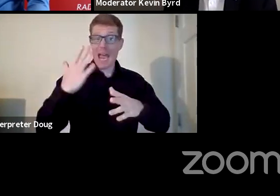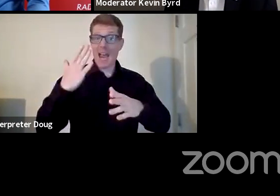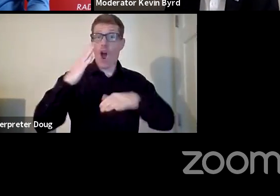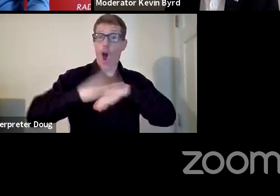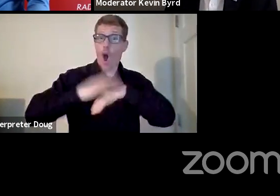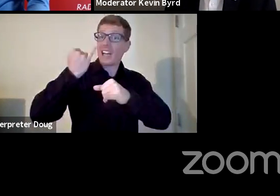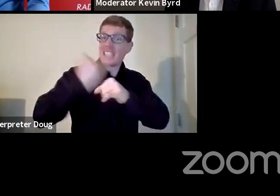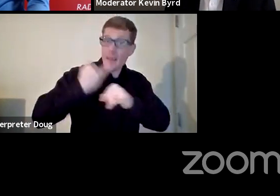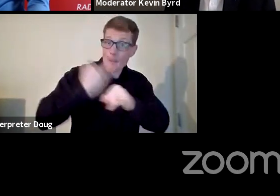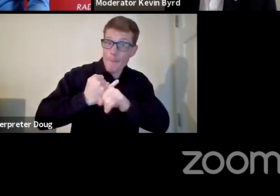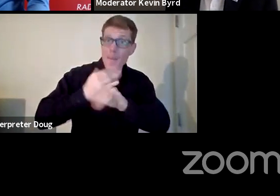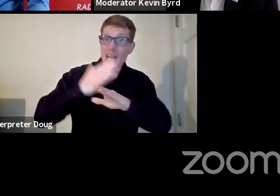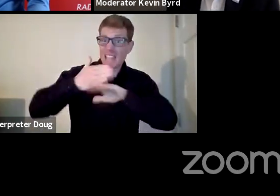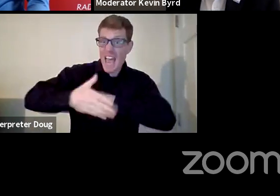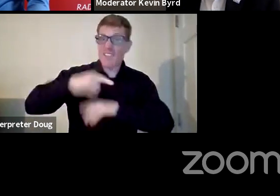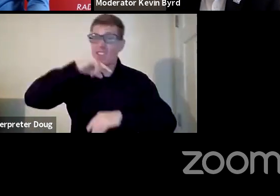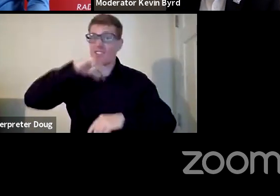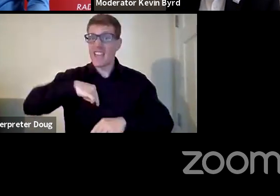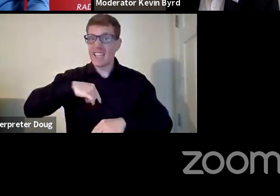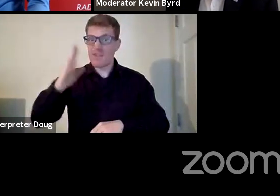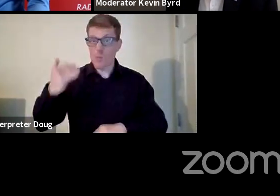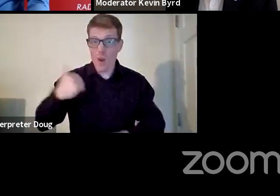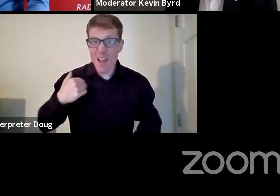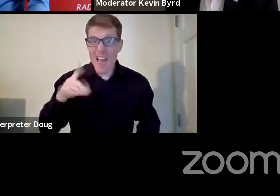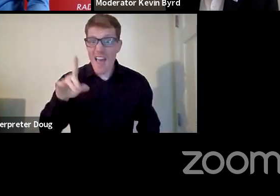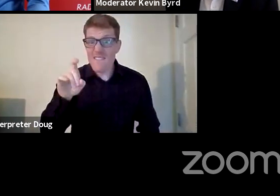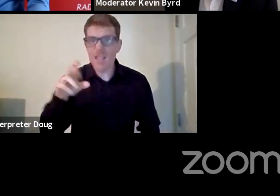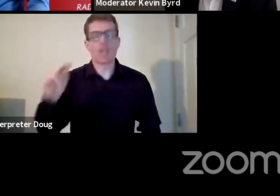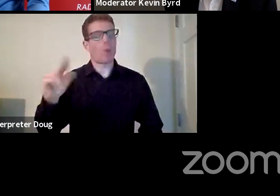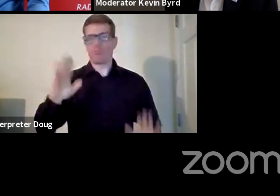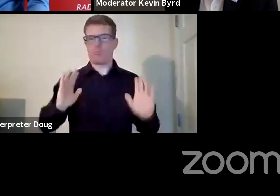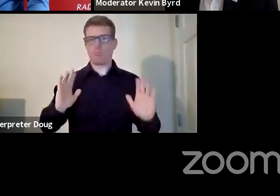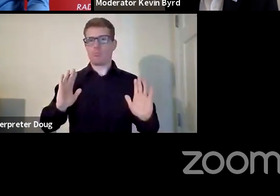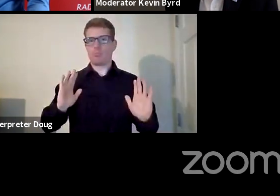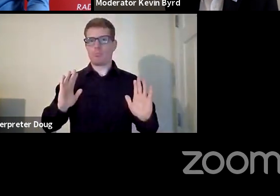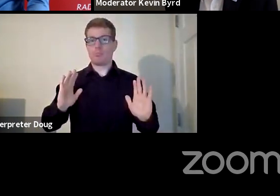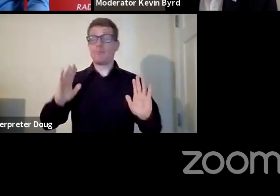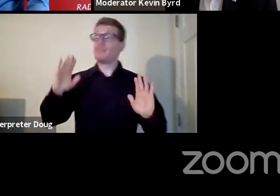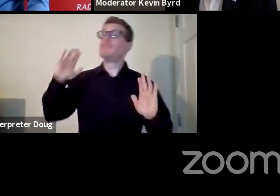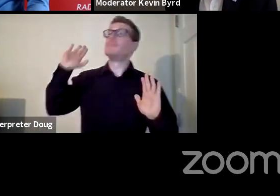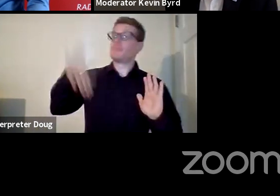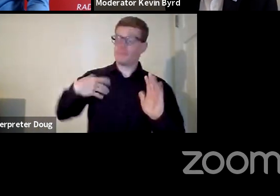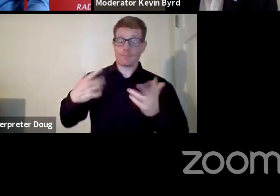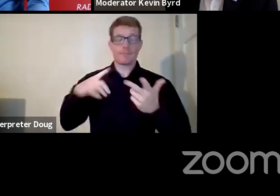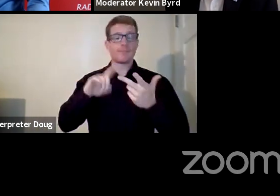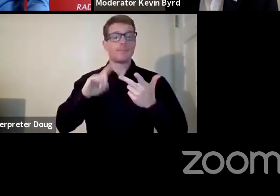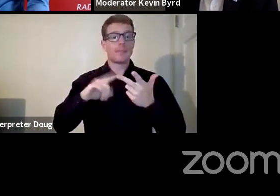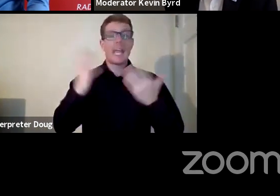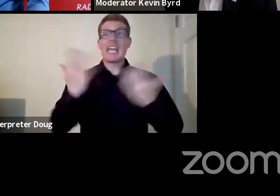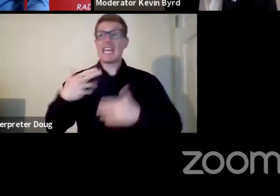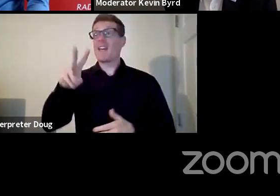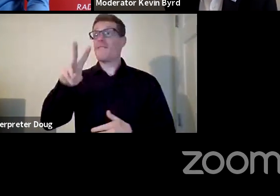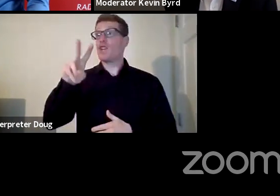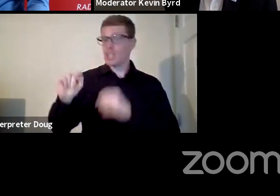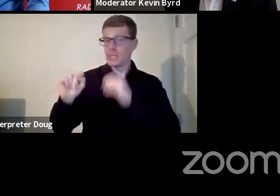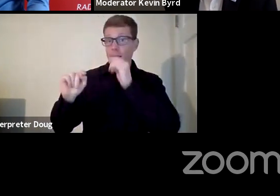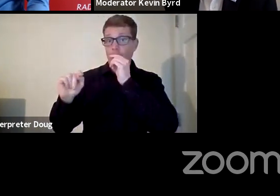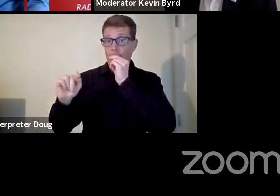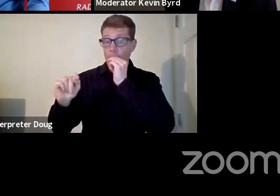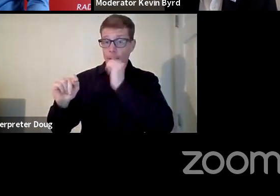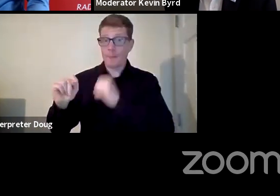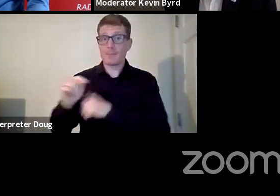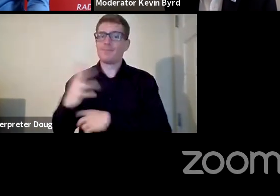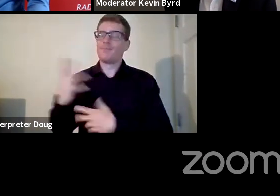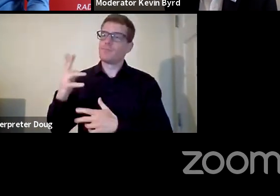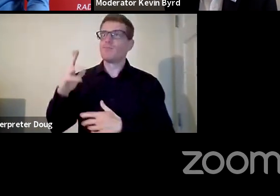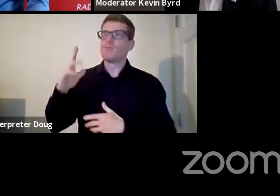At Virginia Tech, we're following a similar set of principles as New River Community College and Radford. Slight